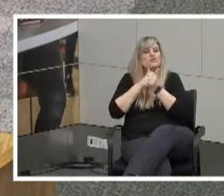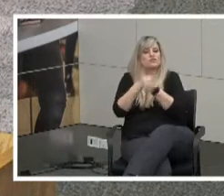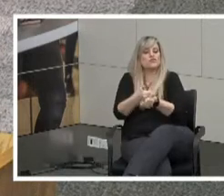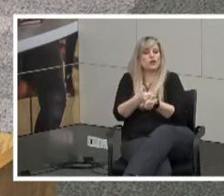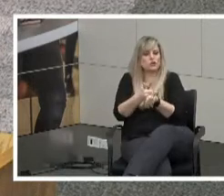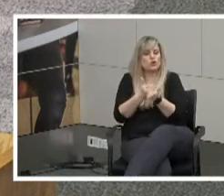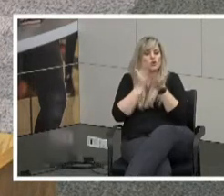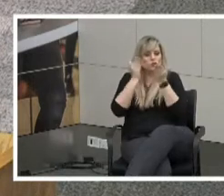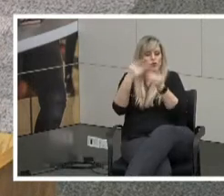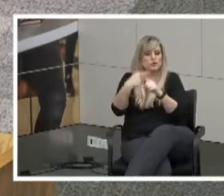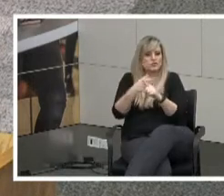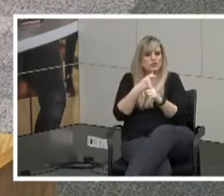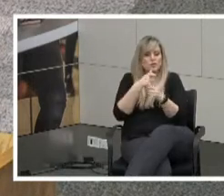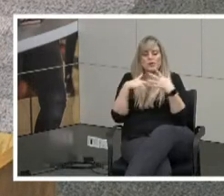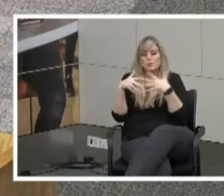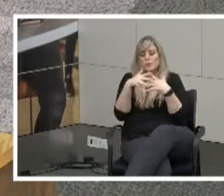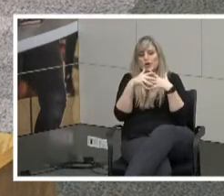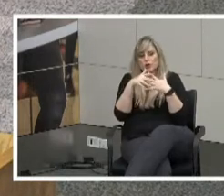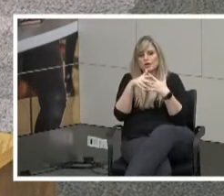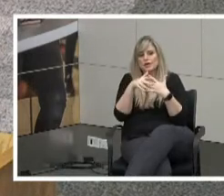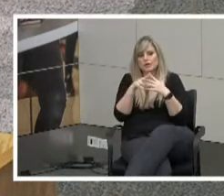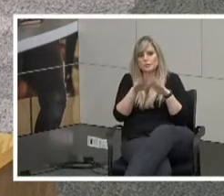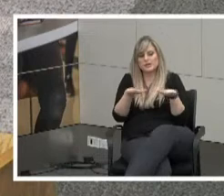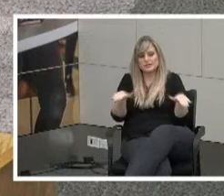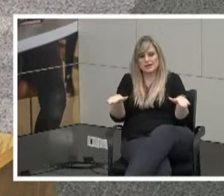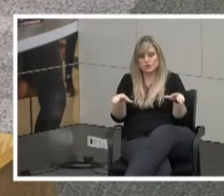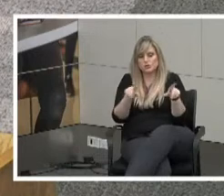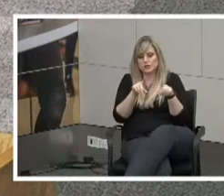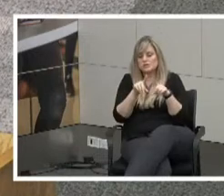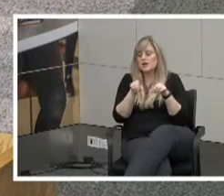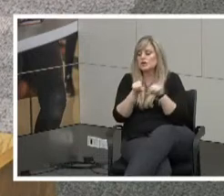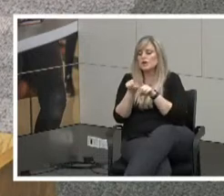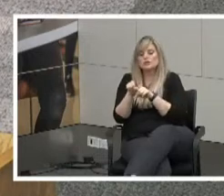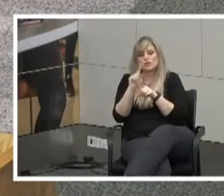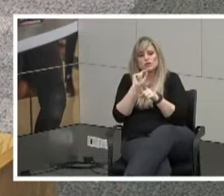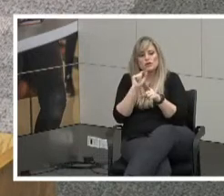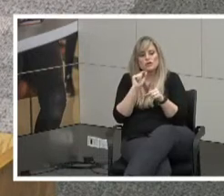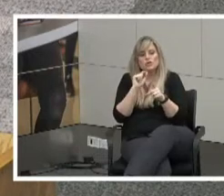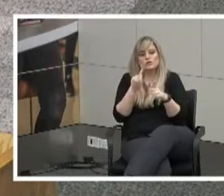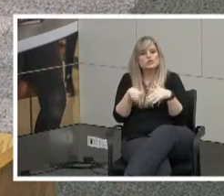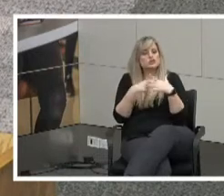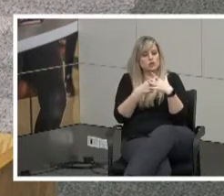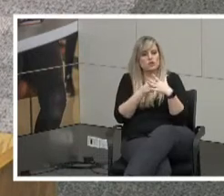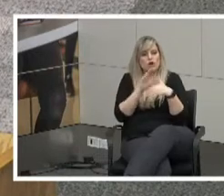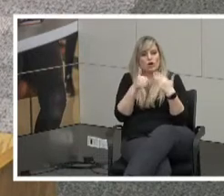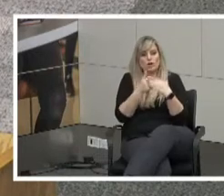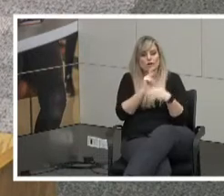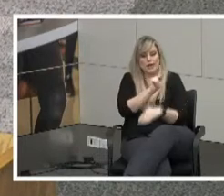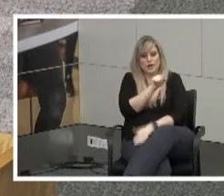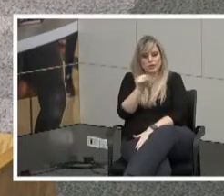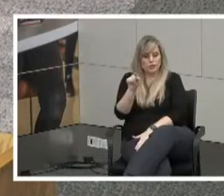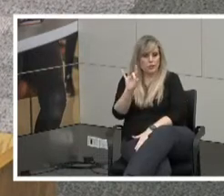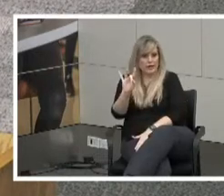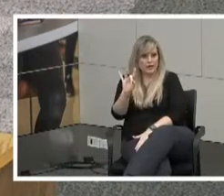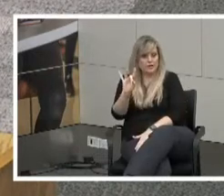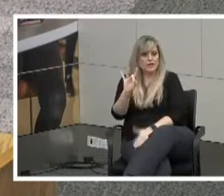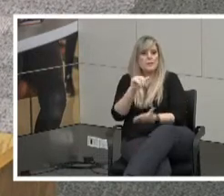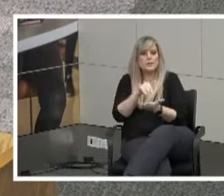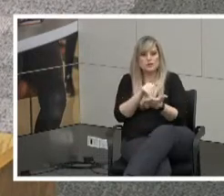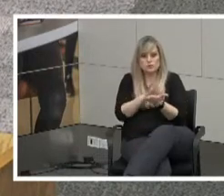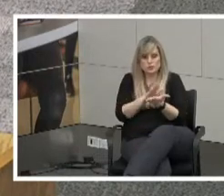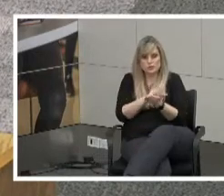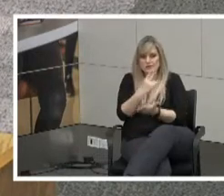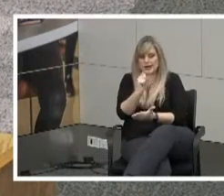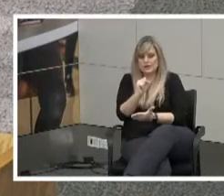Pediatrics and the Center for Disease Control and start all k through eight schools middle schools and high schools no